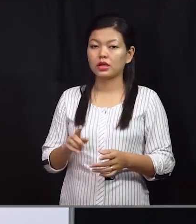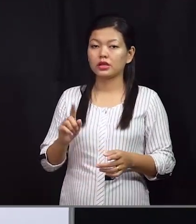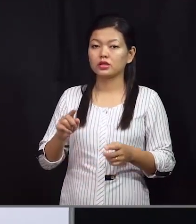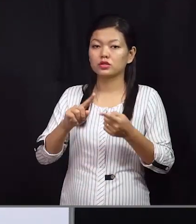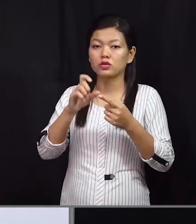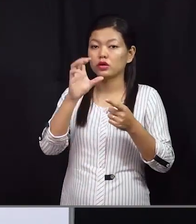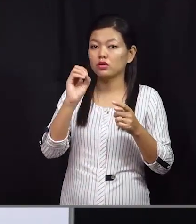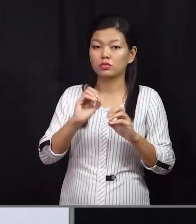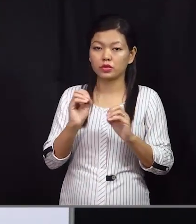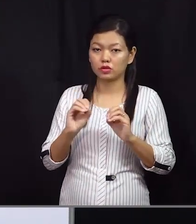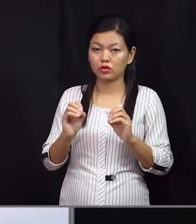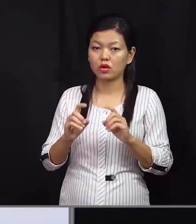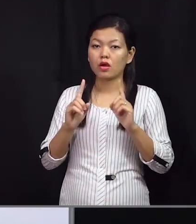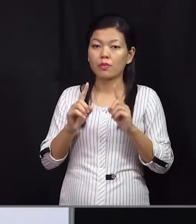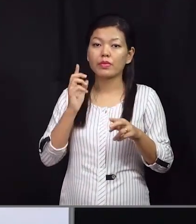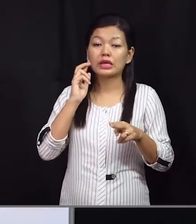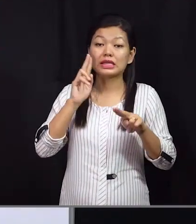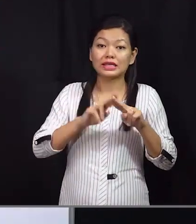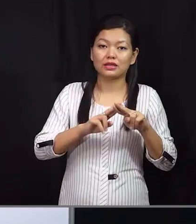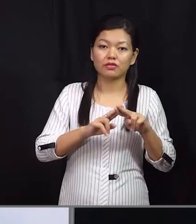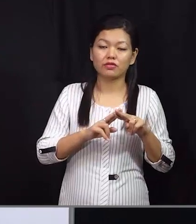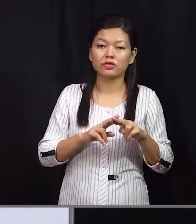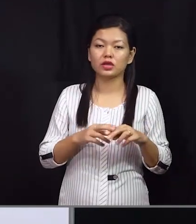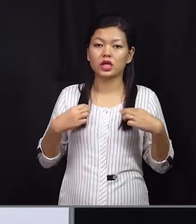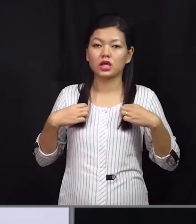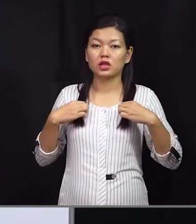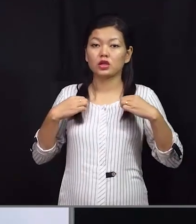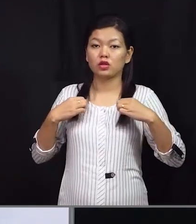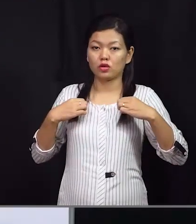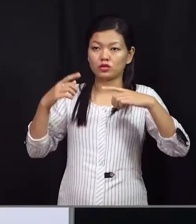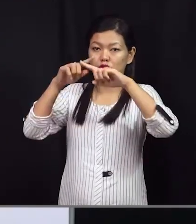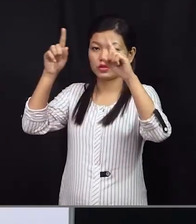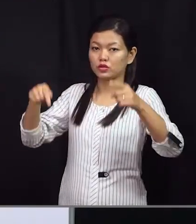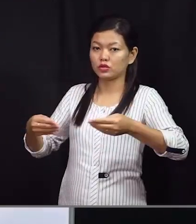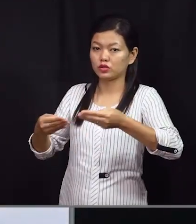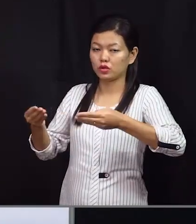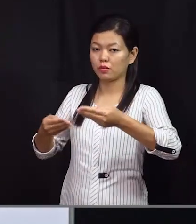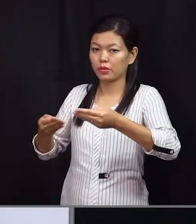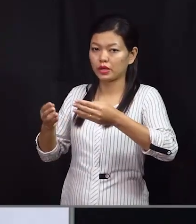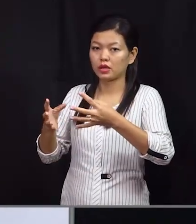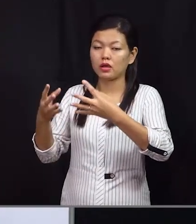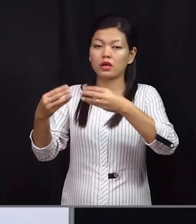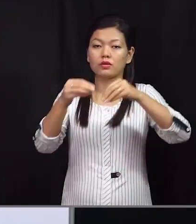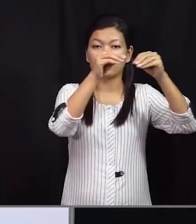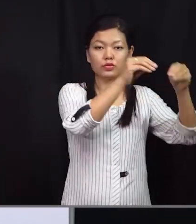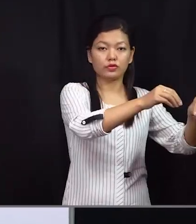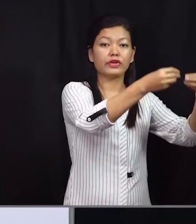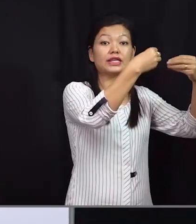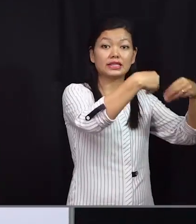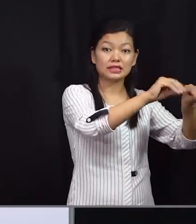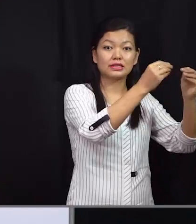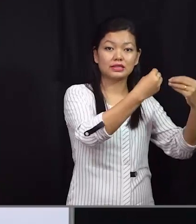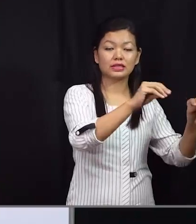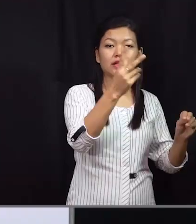brought that product with the view to sell it, that will come under exchange of goods and services, okay? That will fall under business.